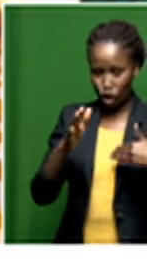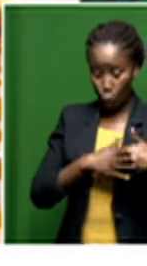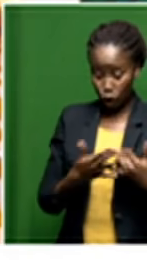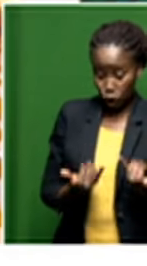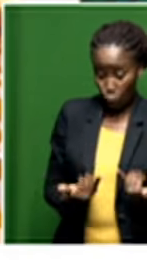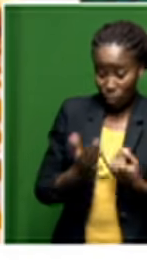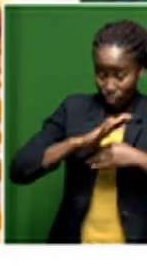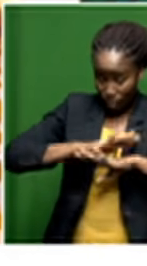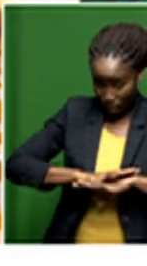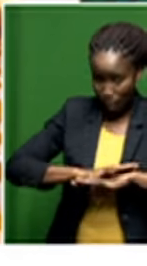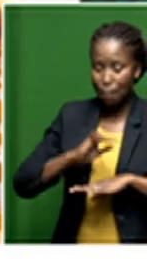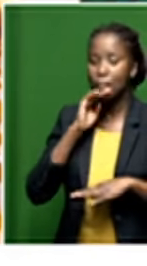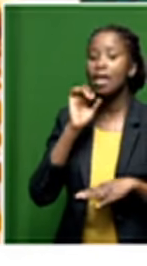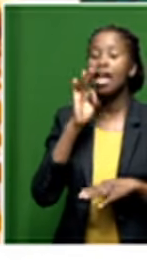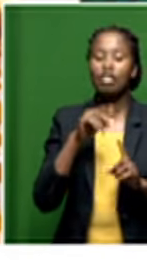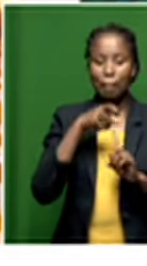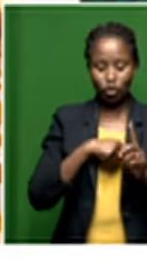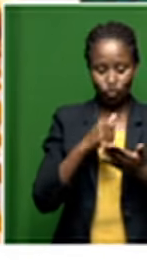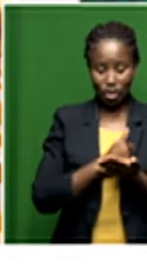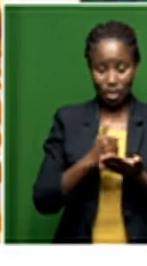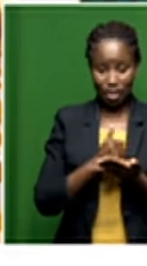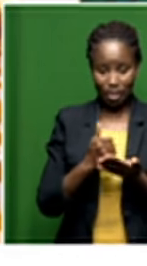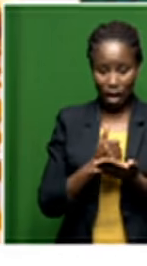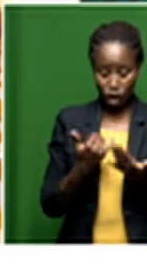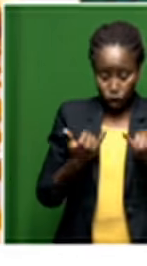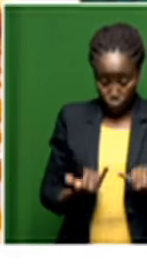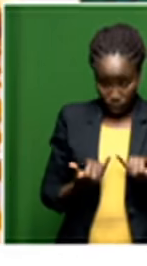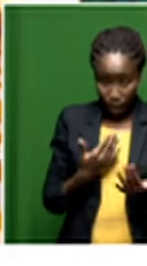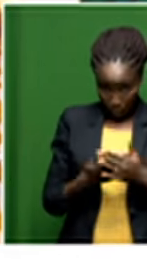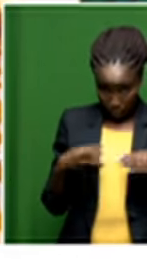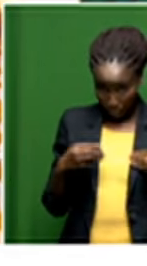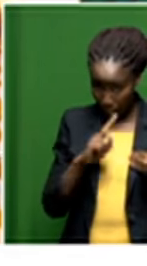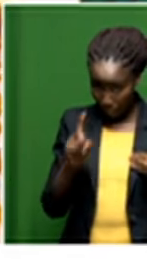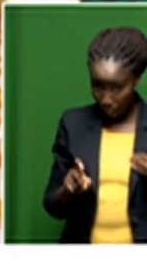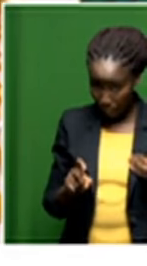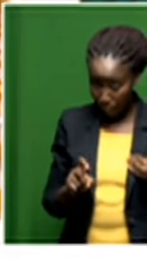anybody registers online today, will that still be acceptable?